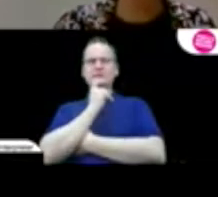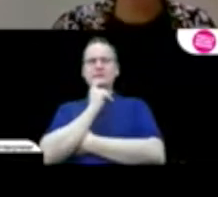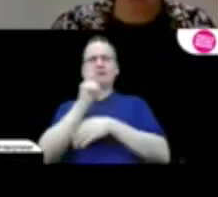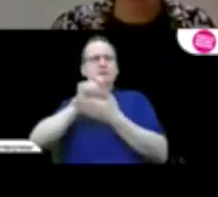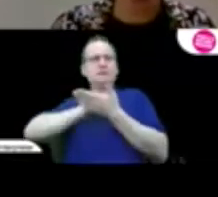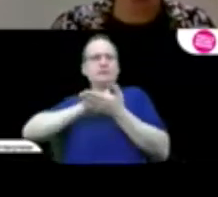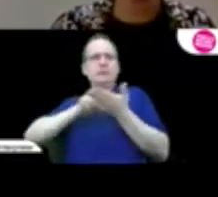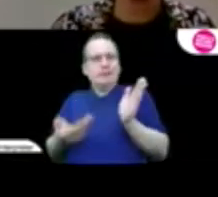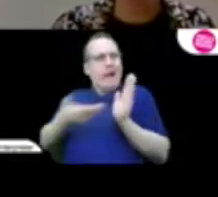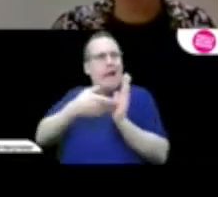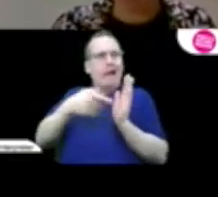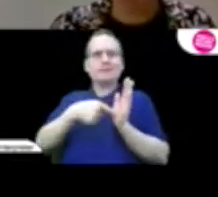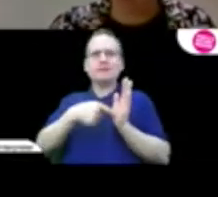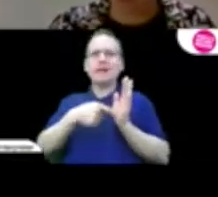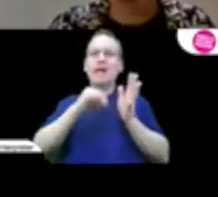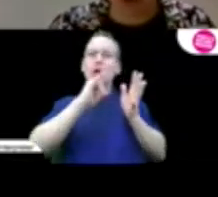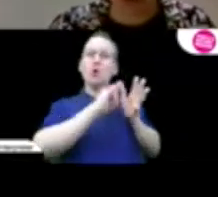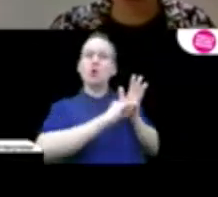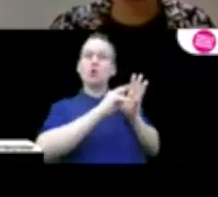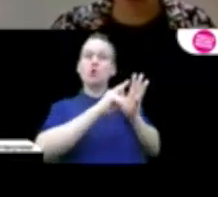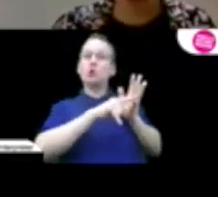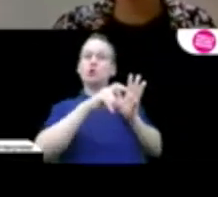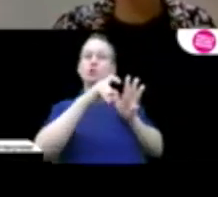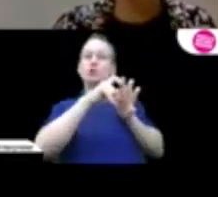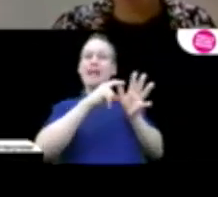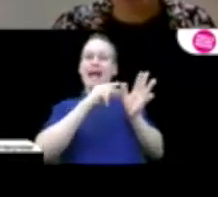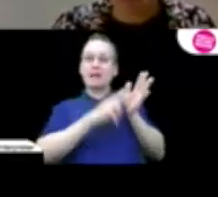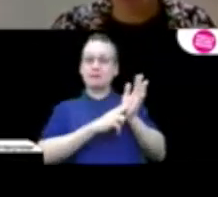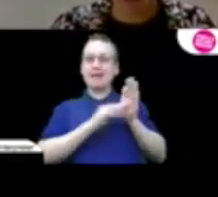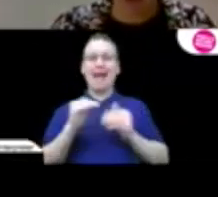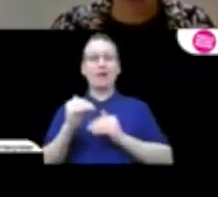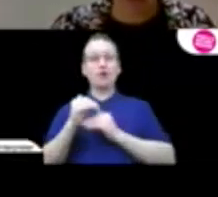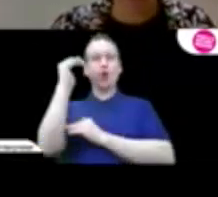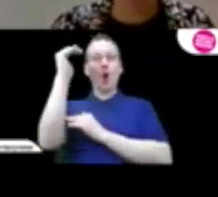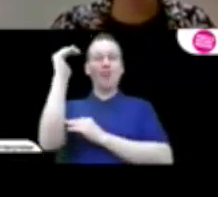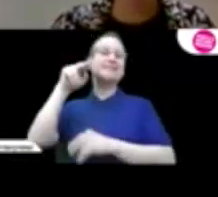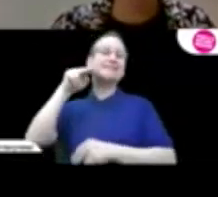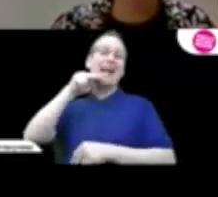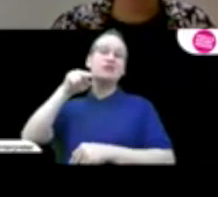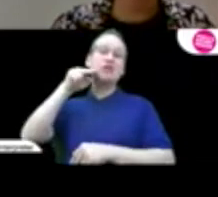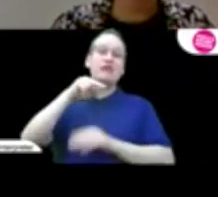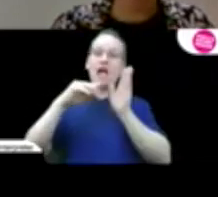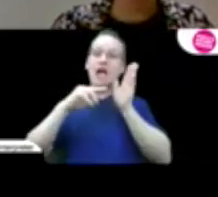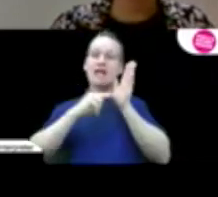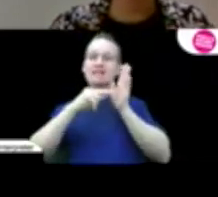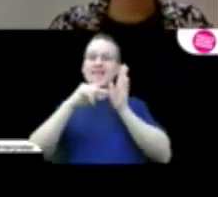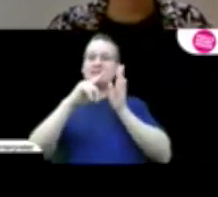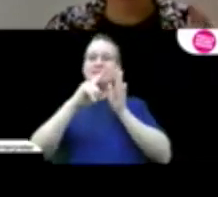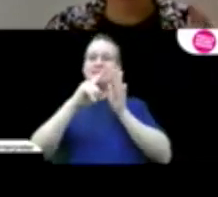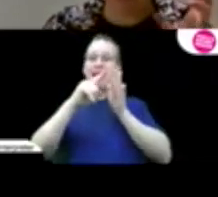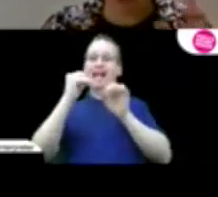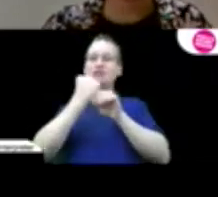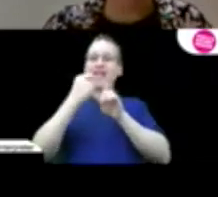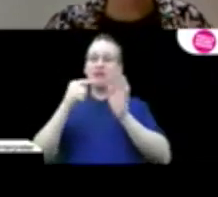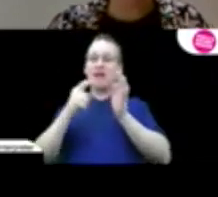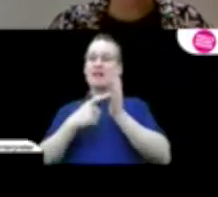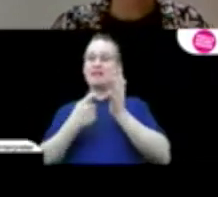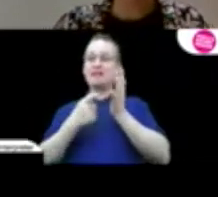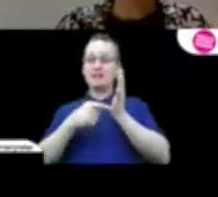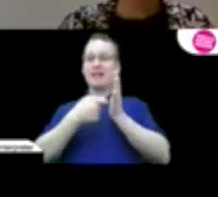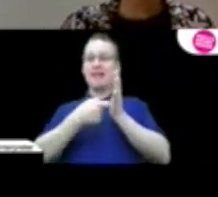Laws introduced in Sudan and northern Nigeria outlawed a category of vagrant known as a